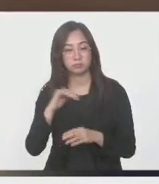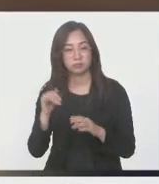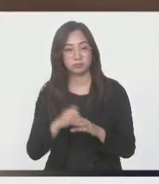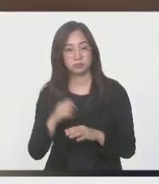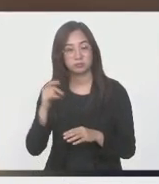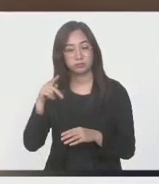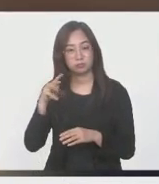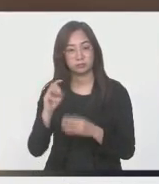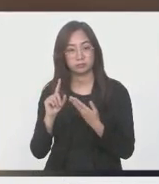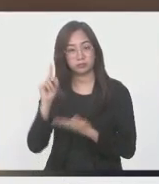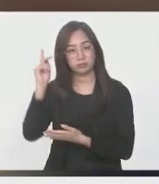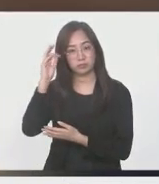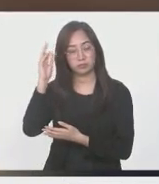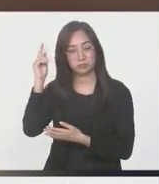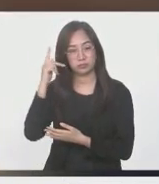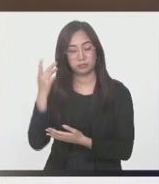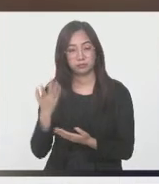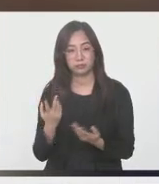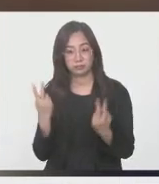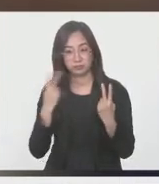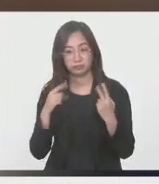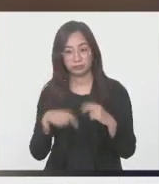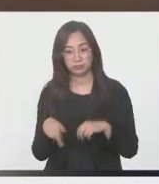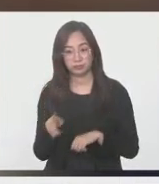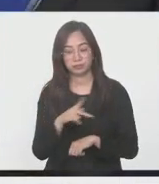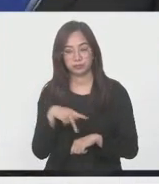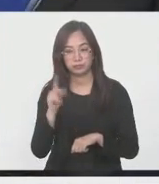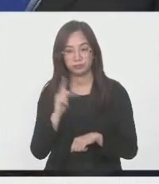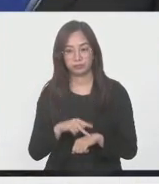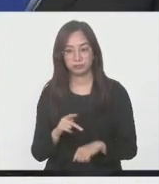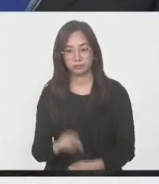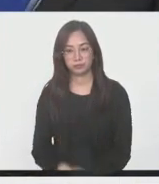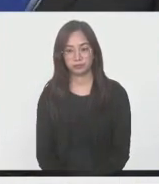Fumio Kishida's visit to the country.